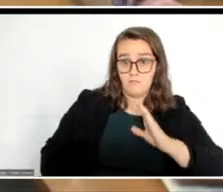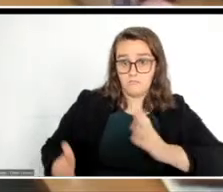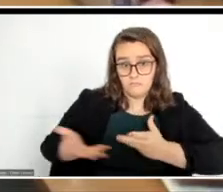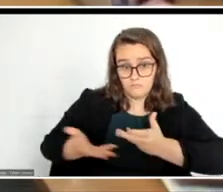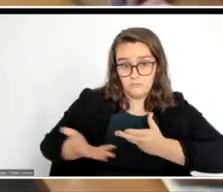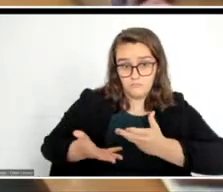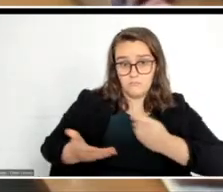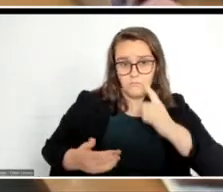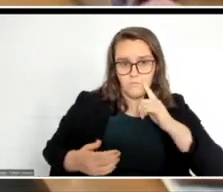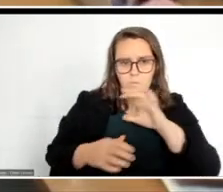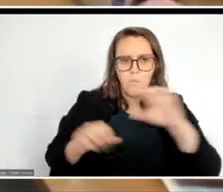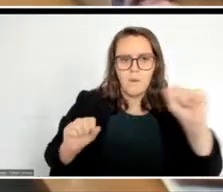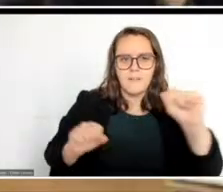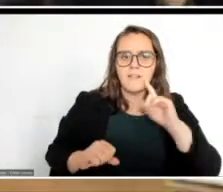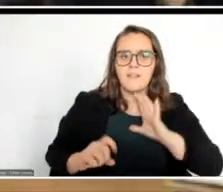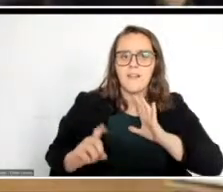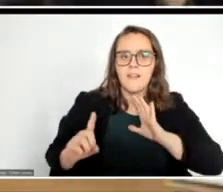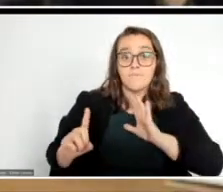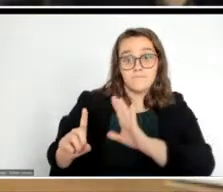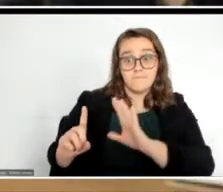proposal would violate the Electoral Count Act?